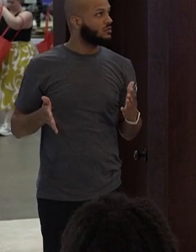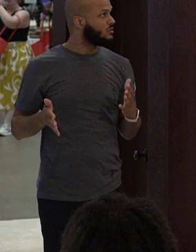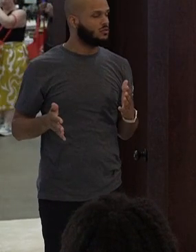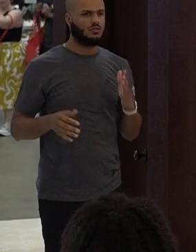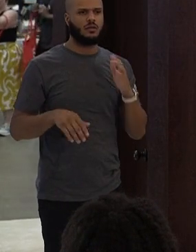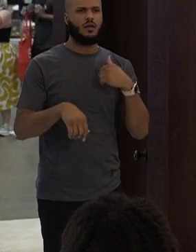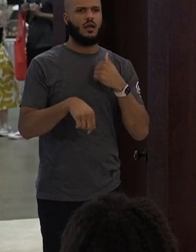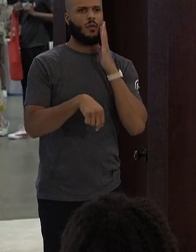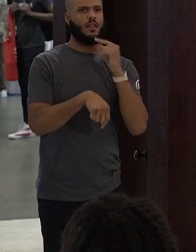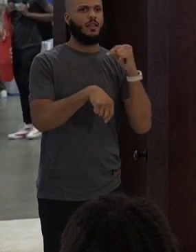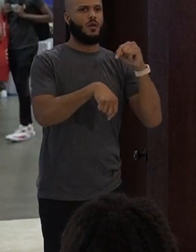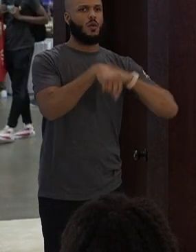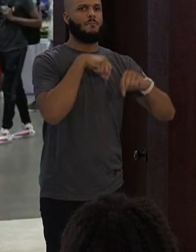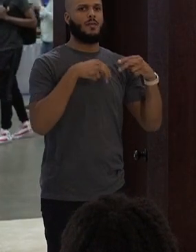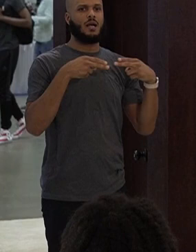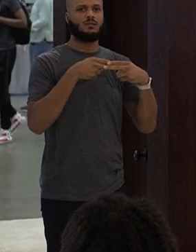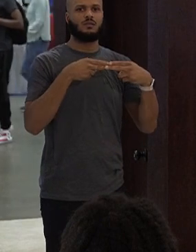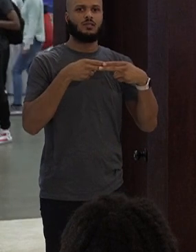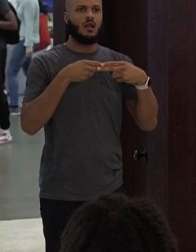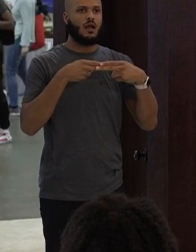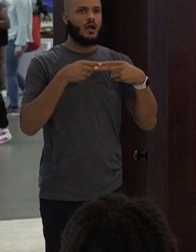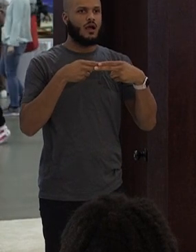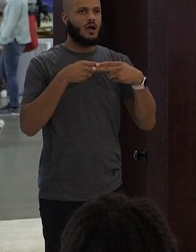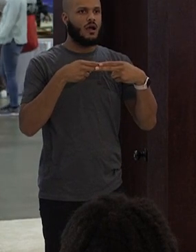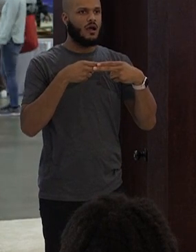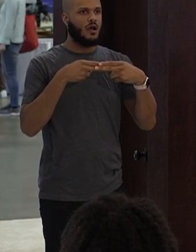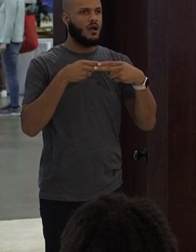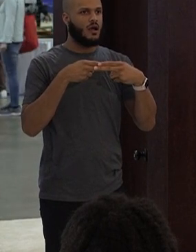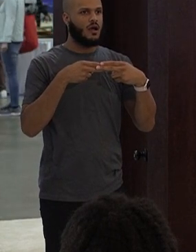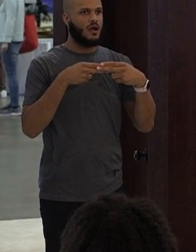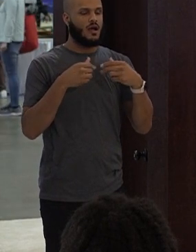that slide because I just sort of